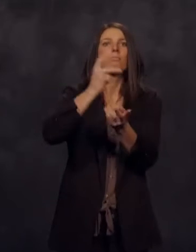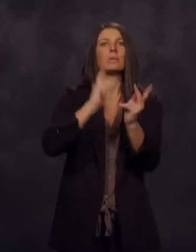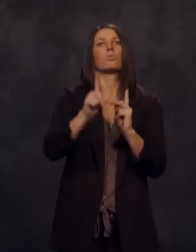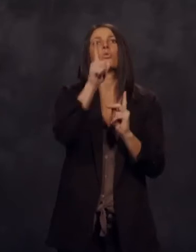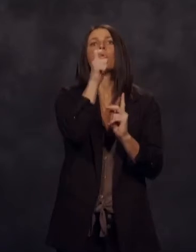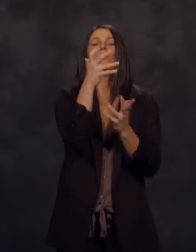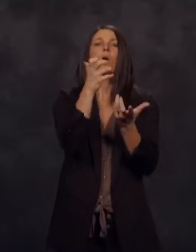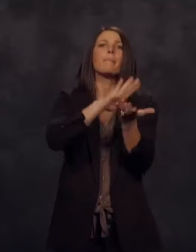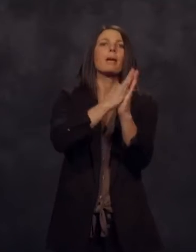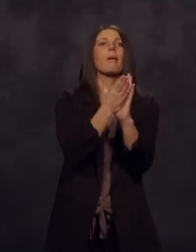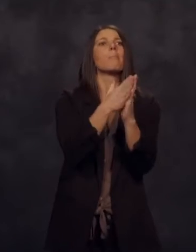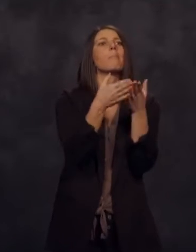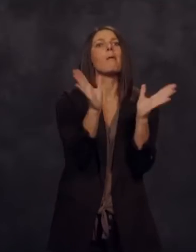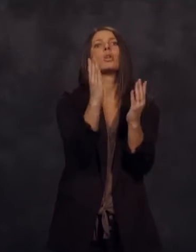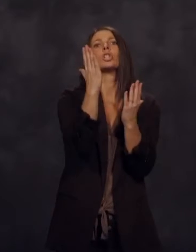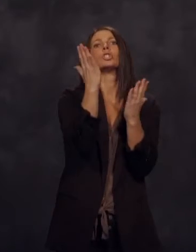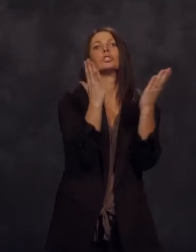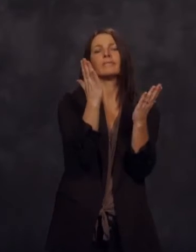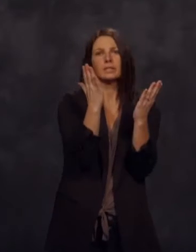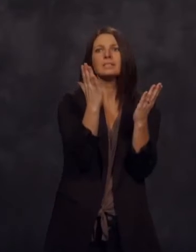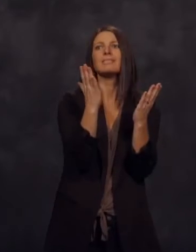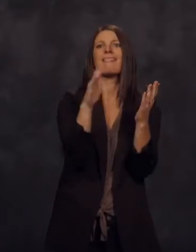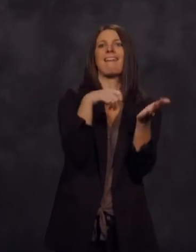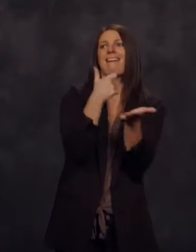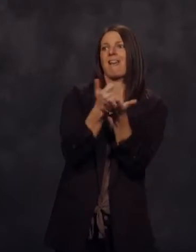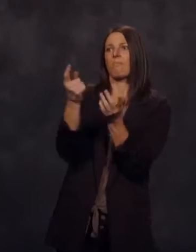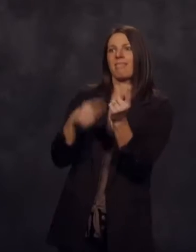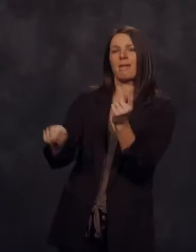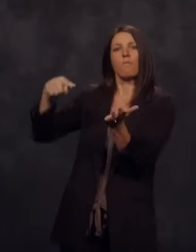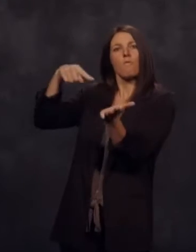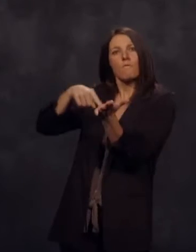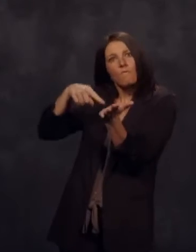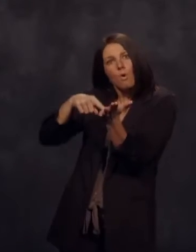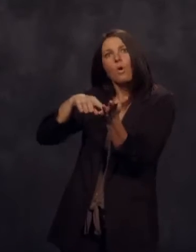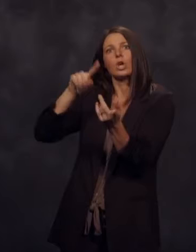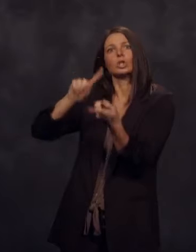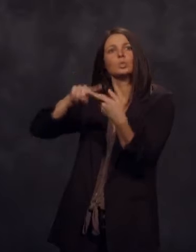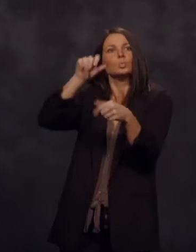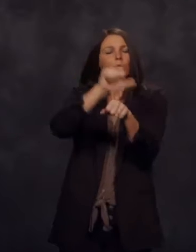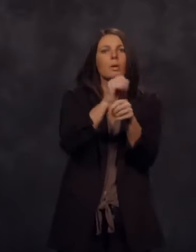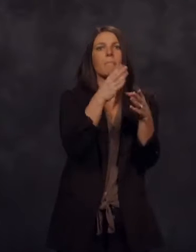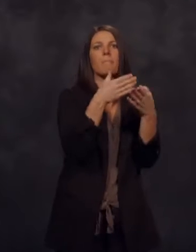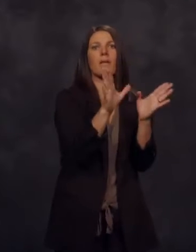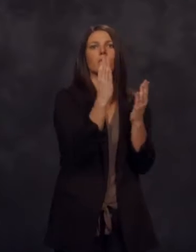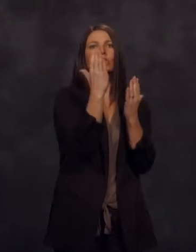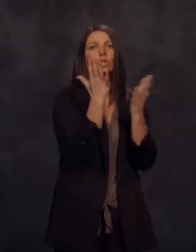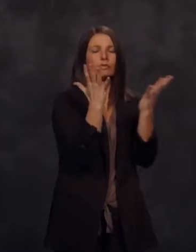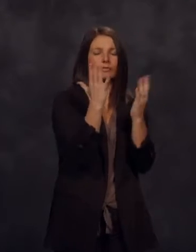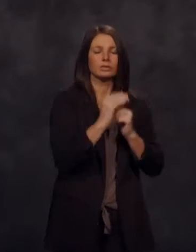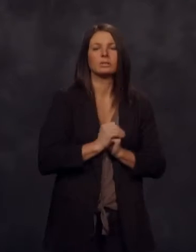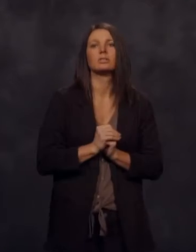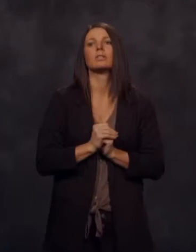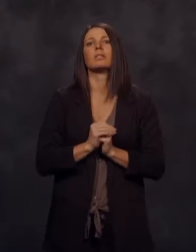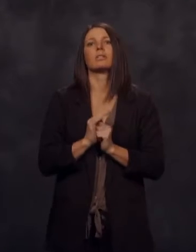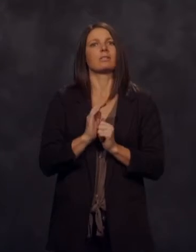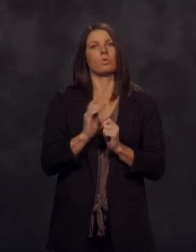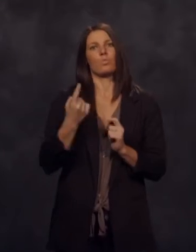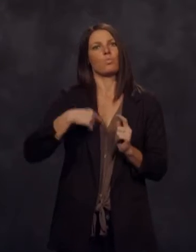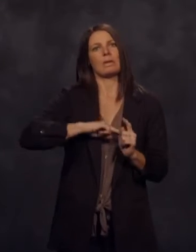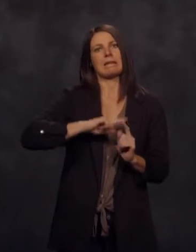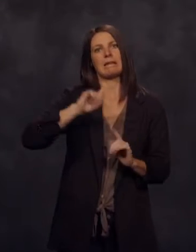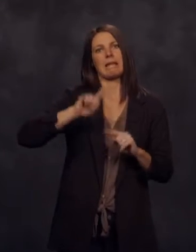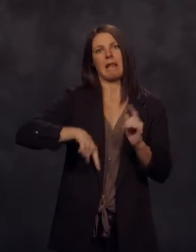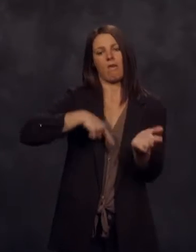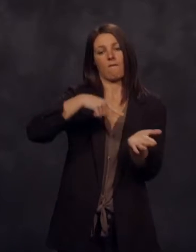careers in public service to be able to afford careers in public service. As a Commonwealth, as a nation, we cannot afford